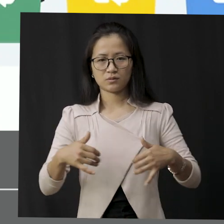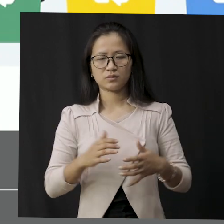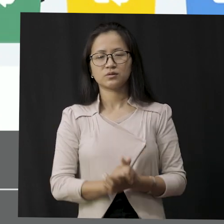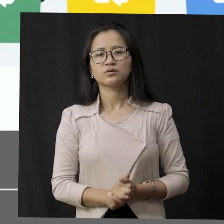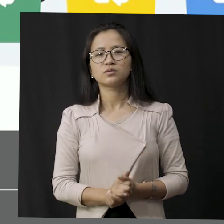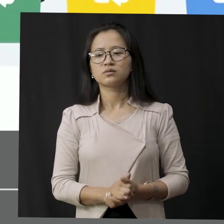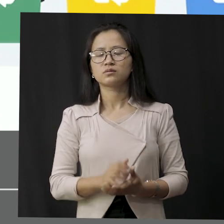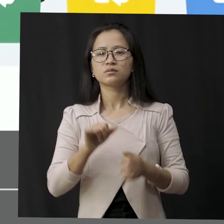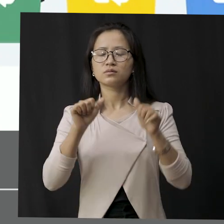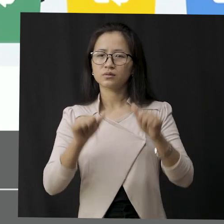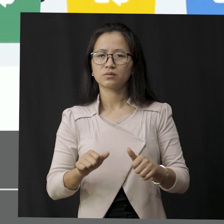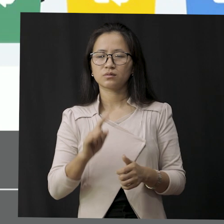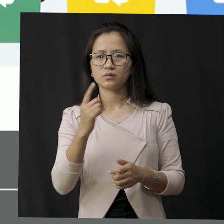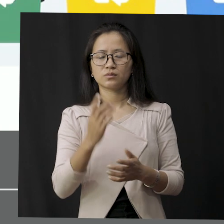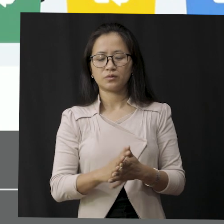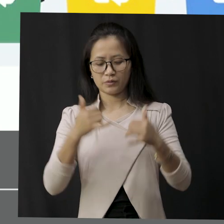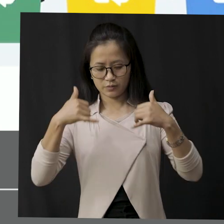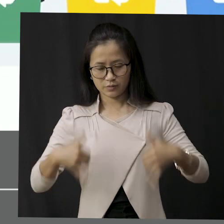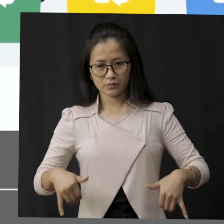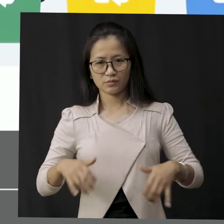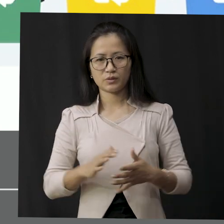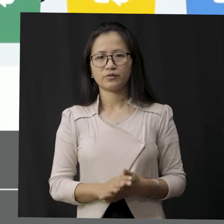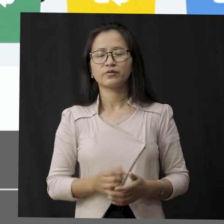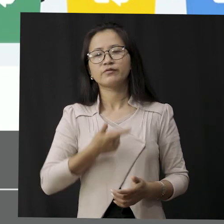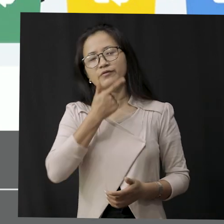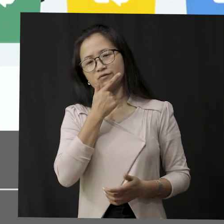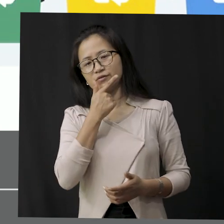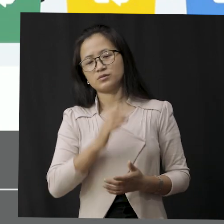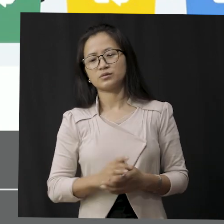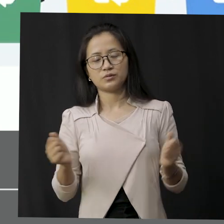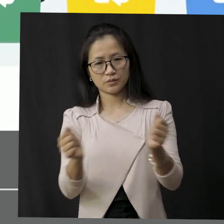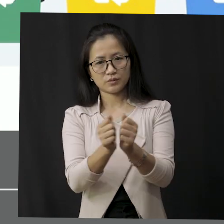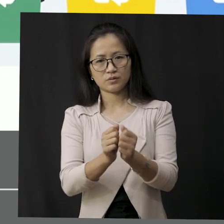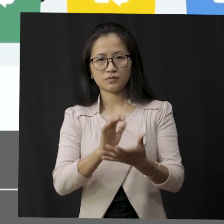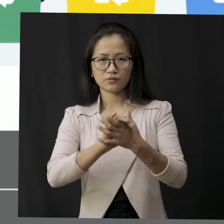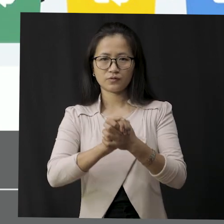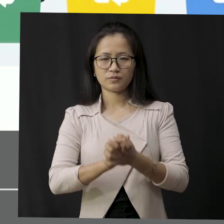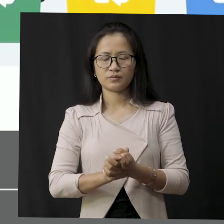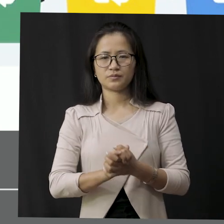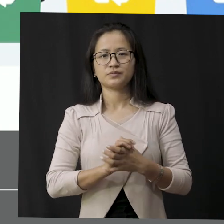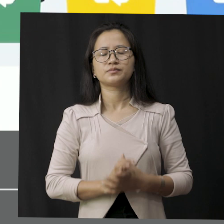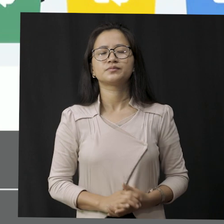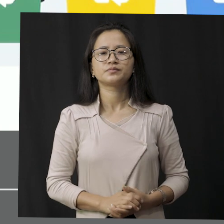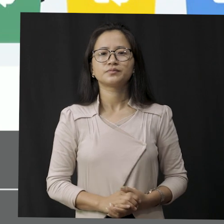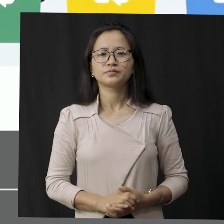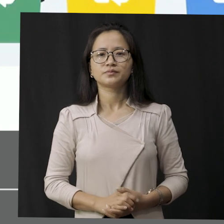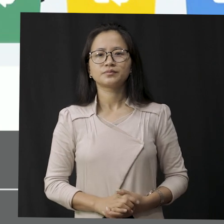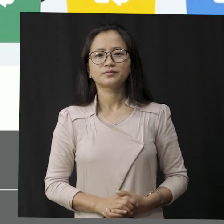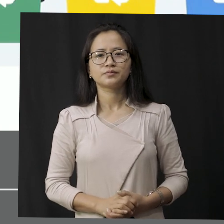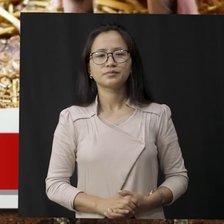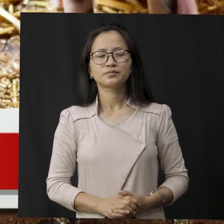Then only we will be able to play and have fun with our friend if we are fit and healthy.